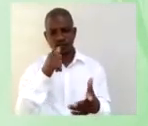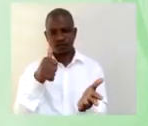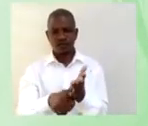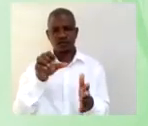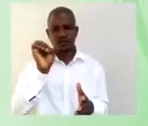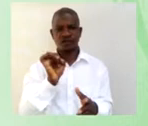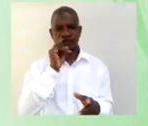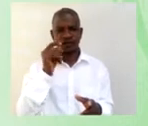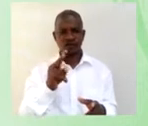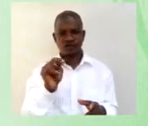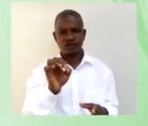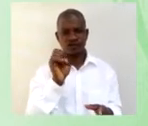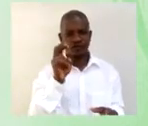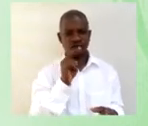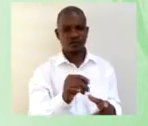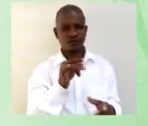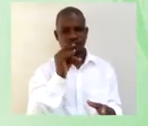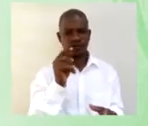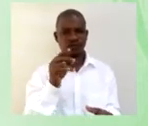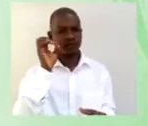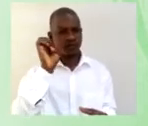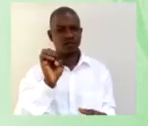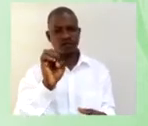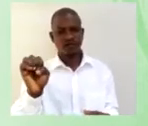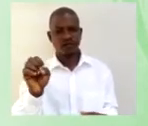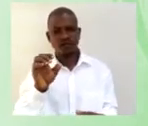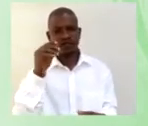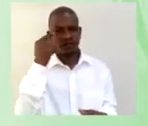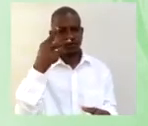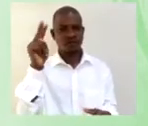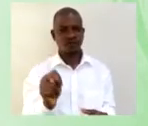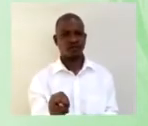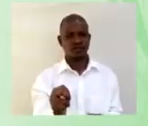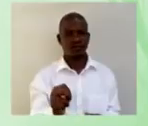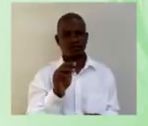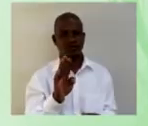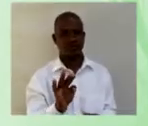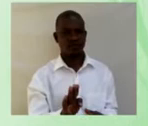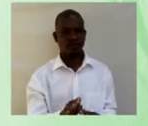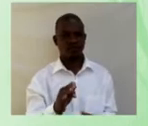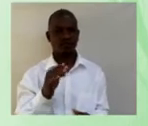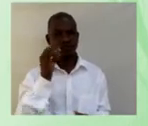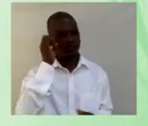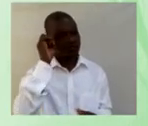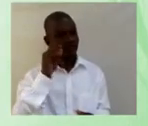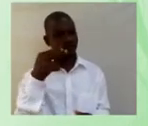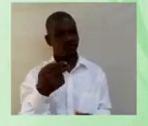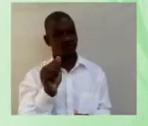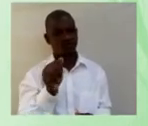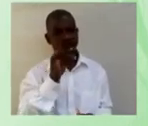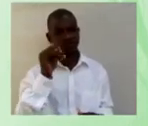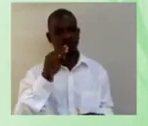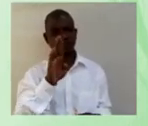E in venom, letters EE in sin, B,